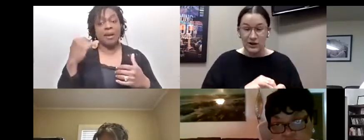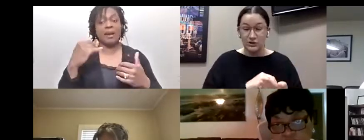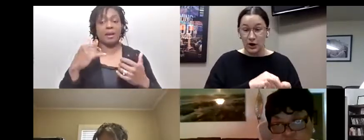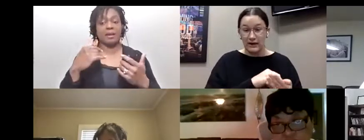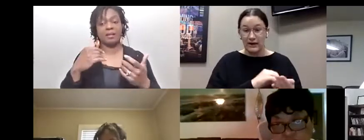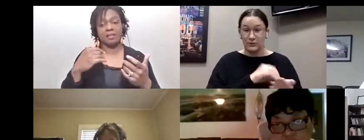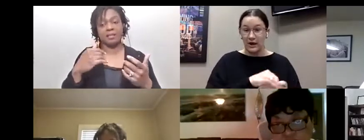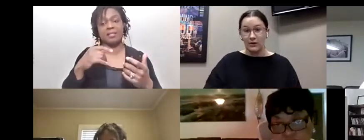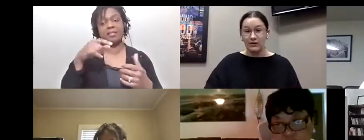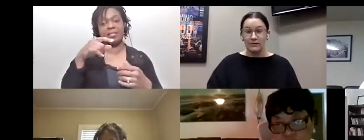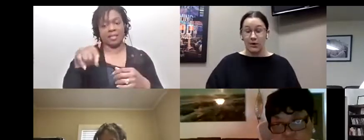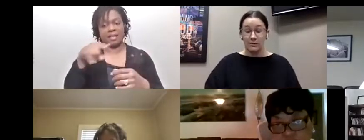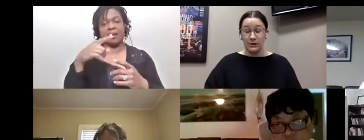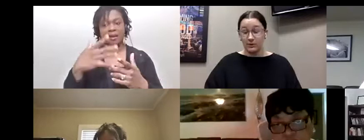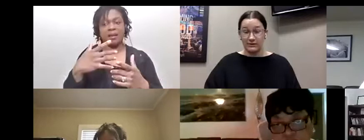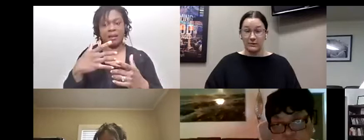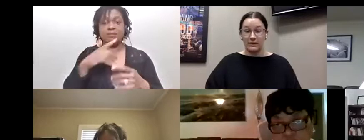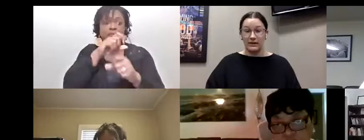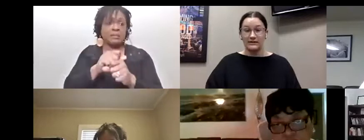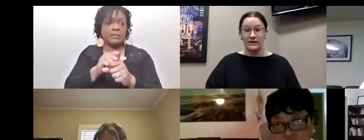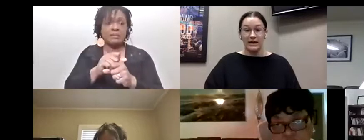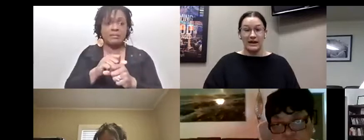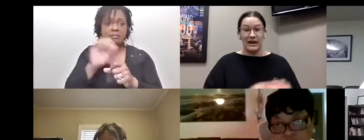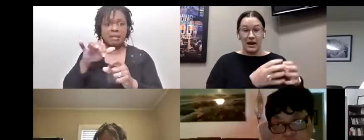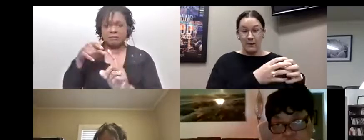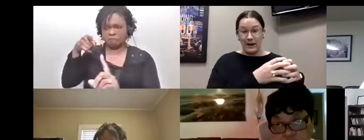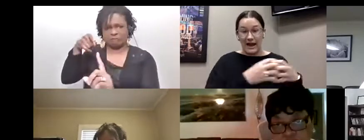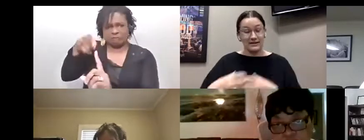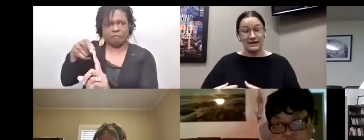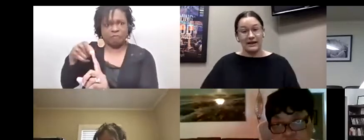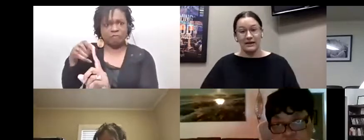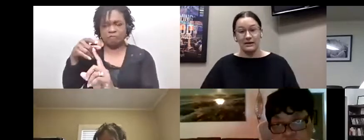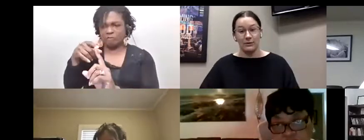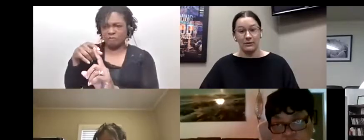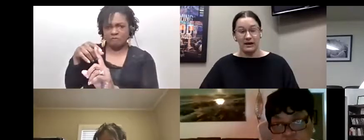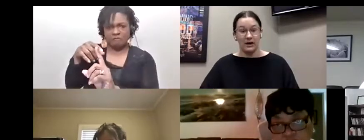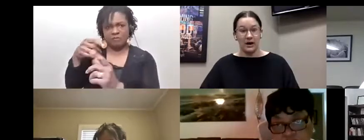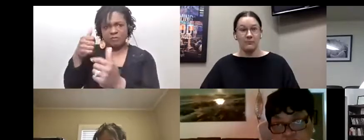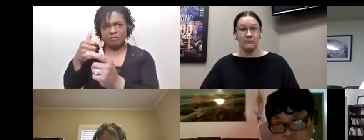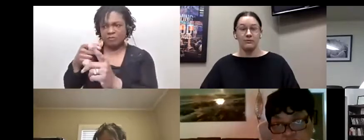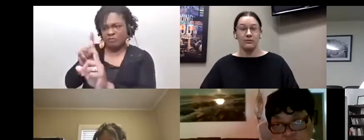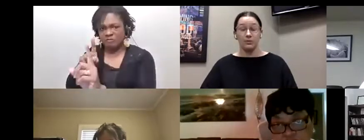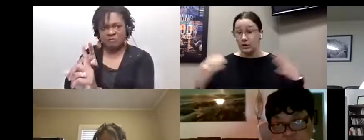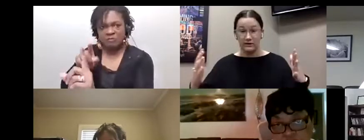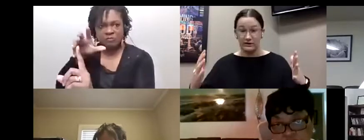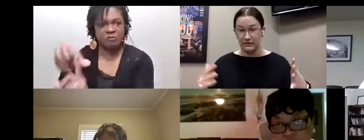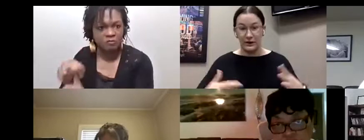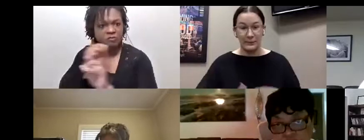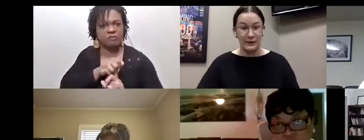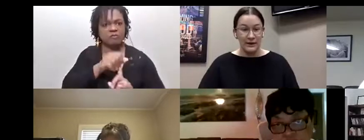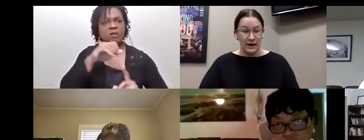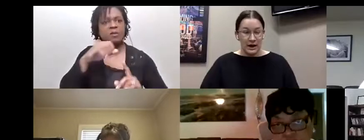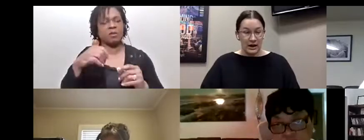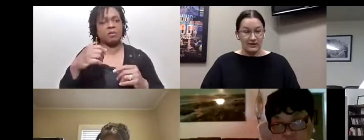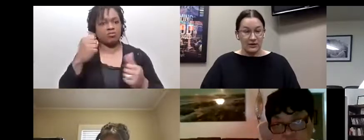expressly targeting and preying on people with disabilities by isolating them from their support